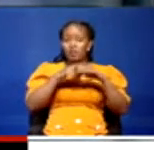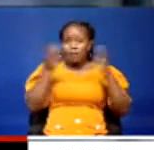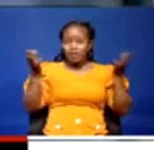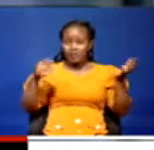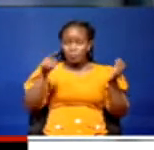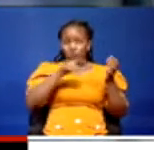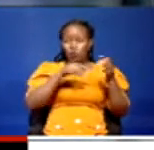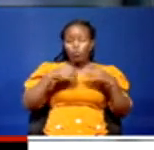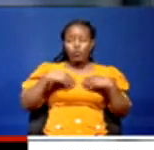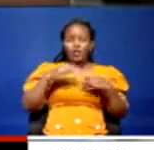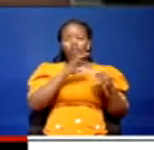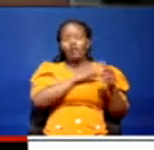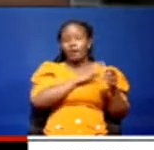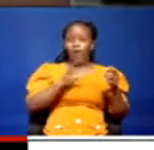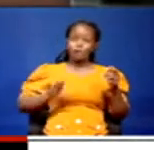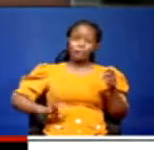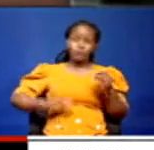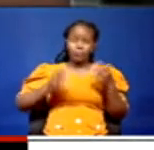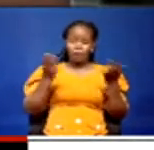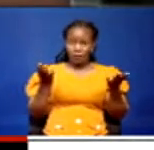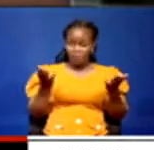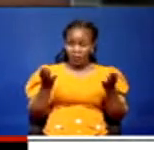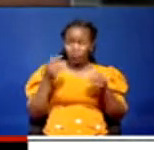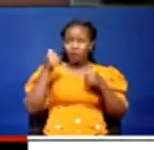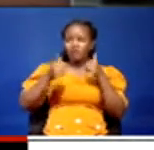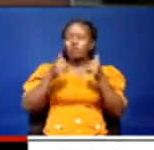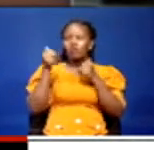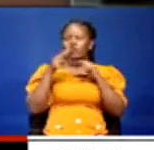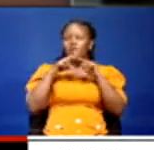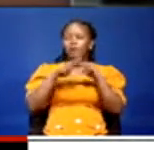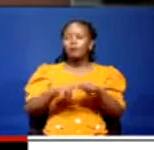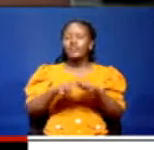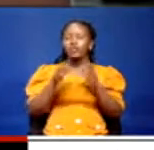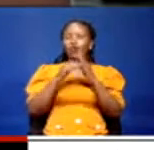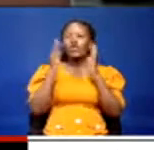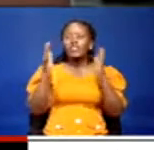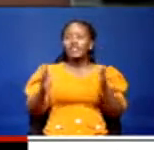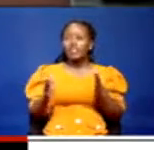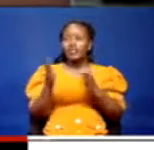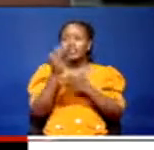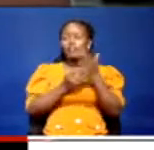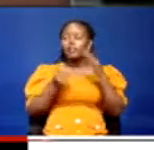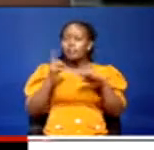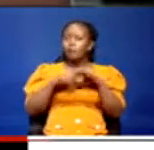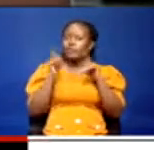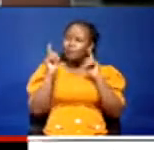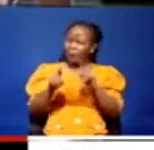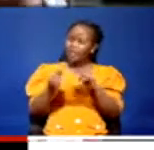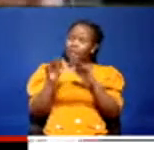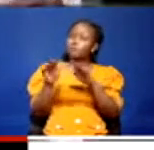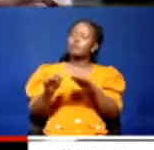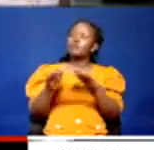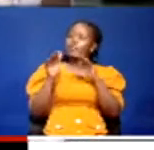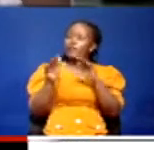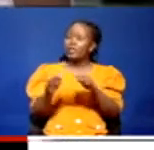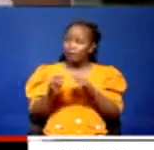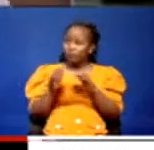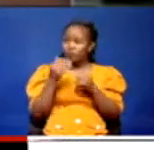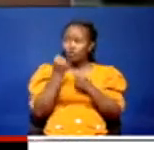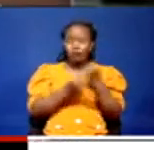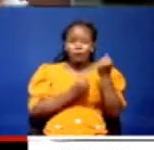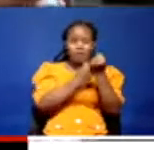80s. I think it depends on the leaders. And there was a time that you have to be very careful. Am I supporting, to be supported by